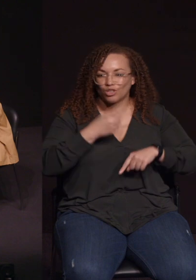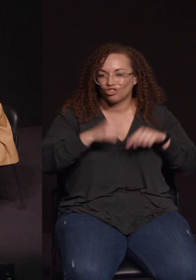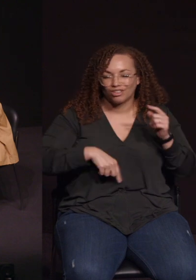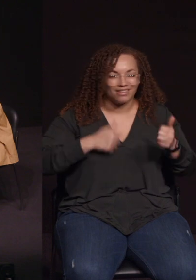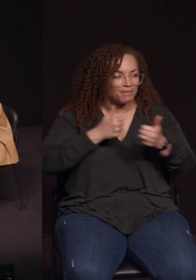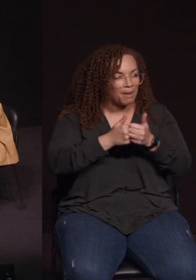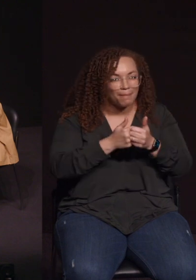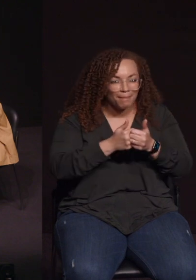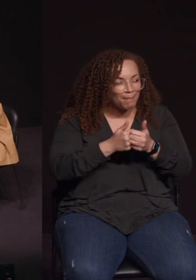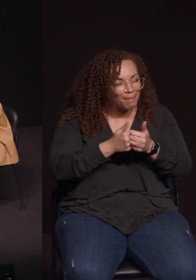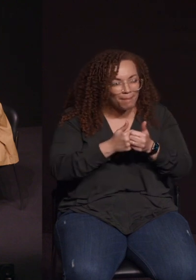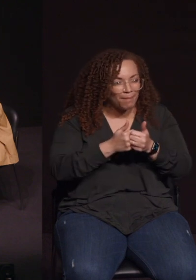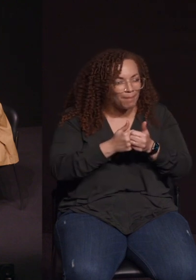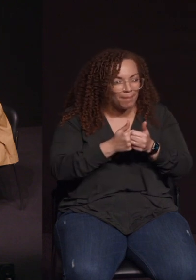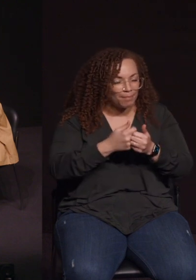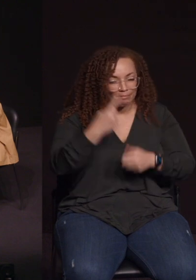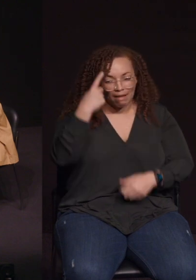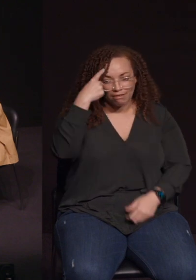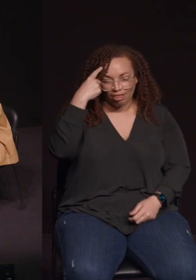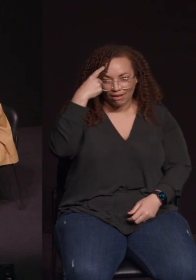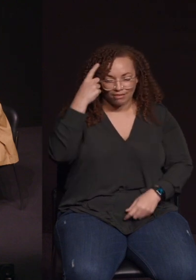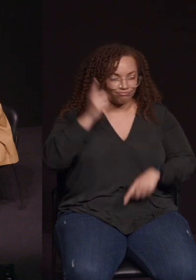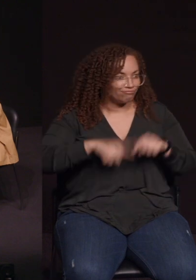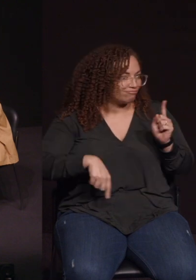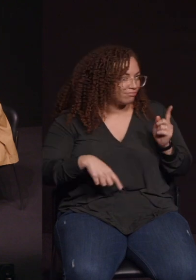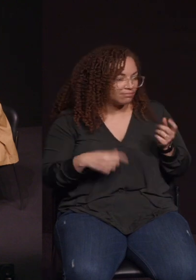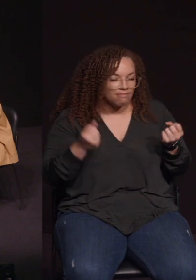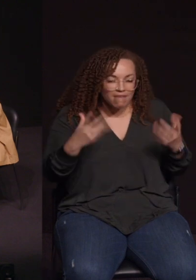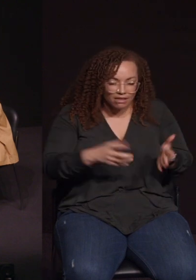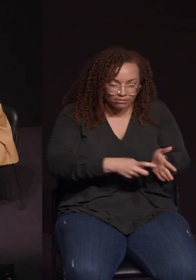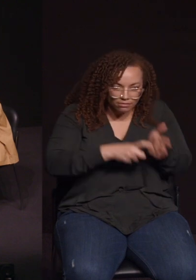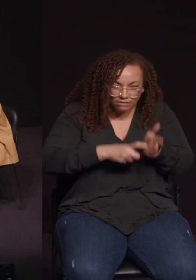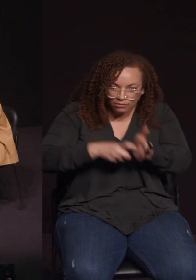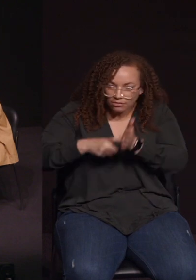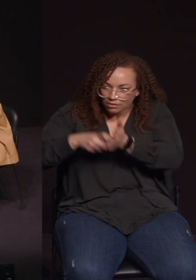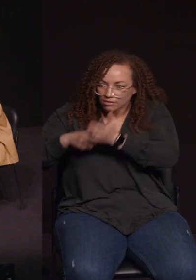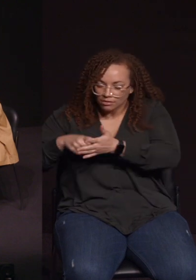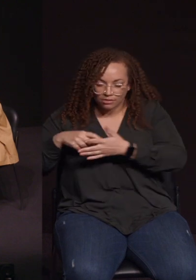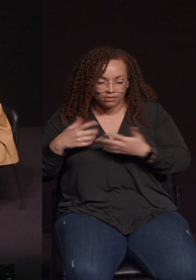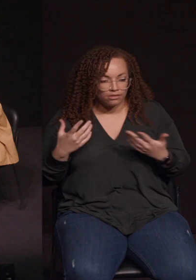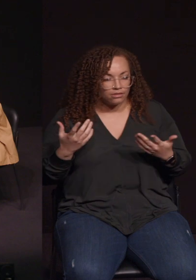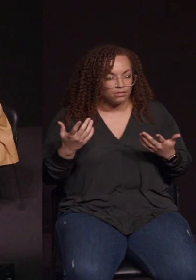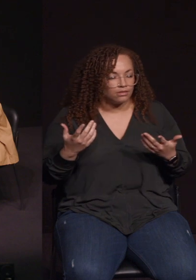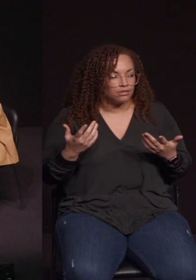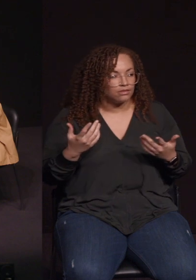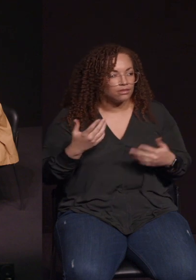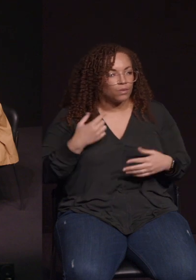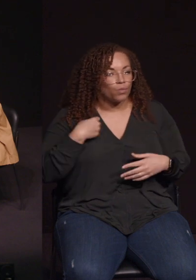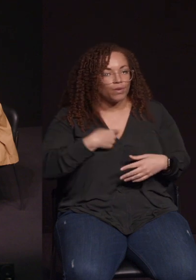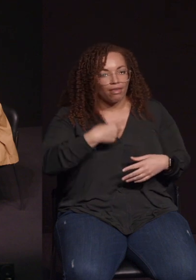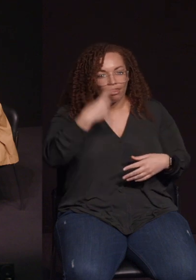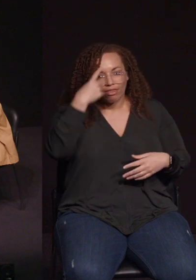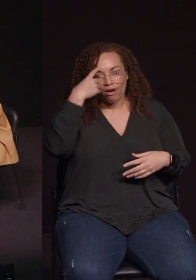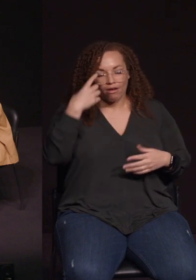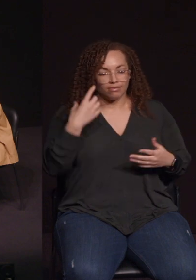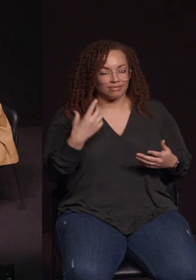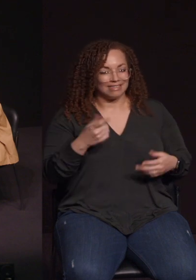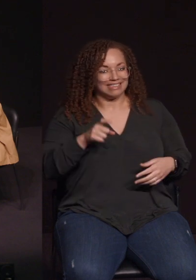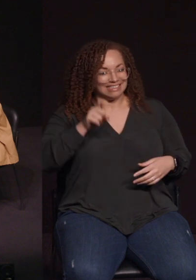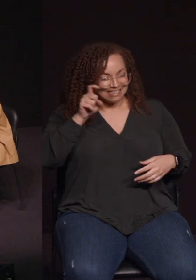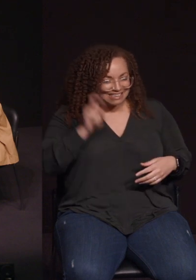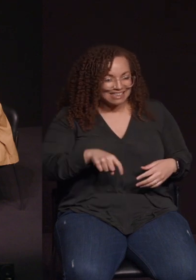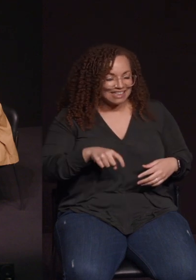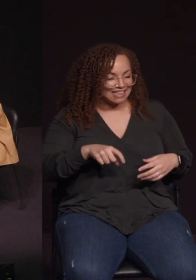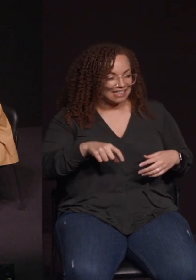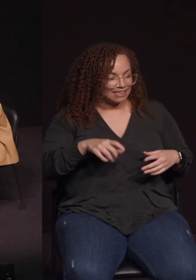up mentally, but physically we kept going because we thought that was what was needed to seek